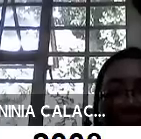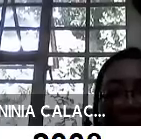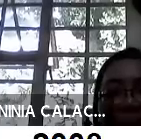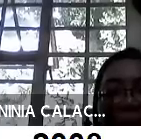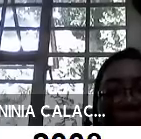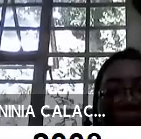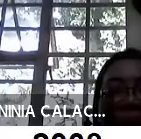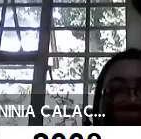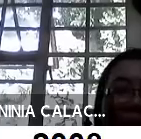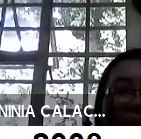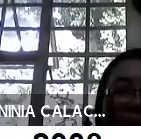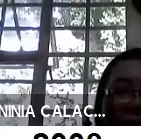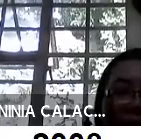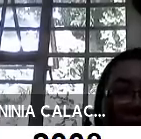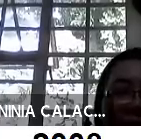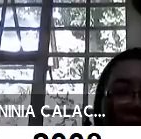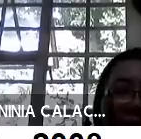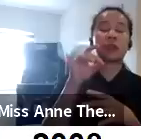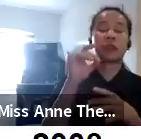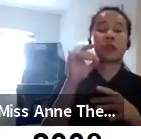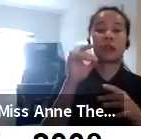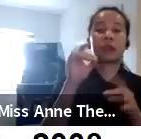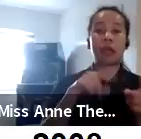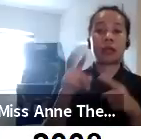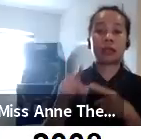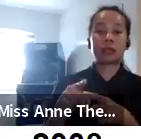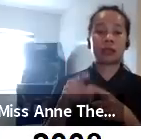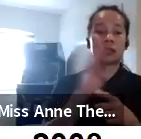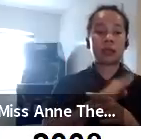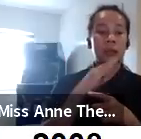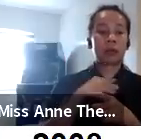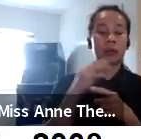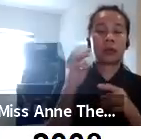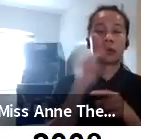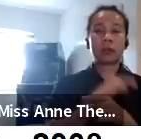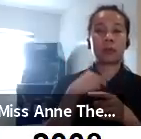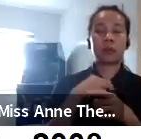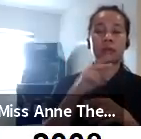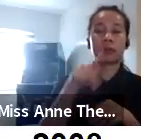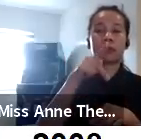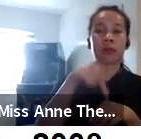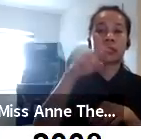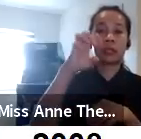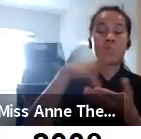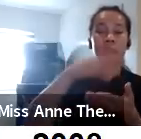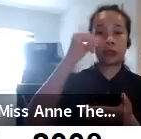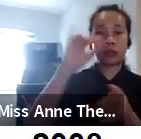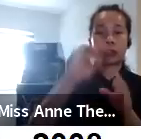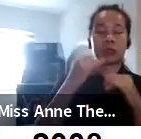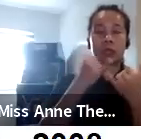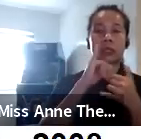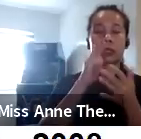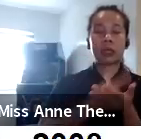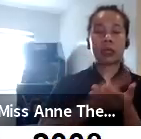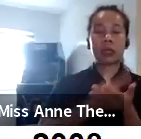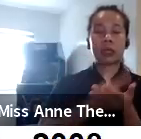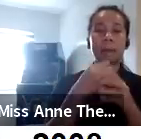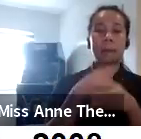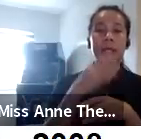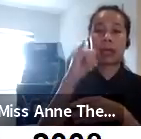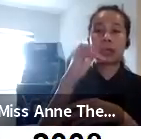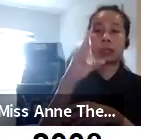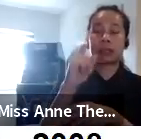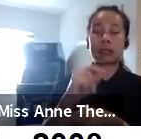my contribution as board member of the Philippine E-Learning Society is that I developed the ICT